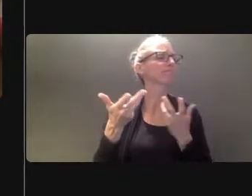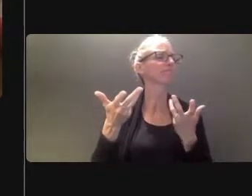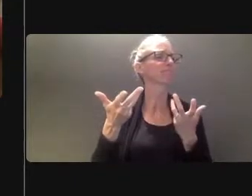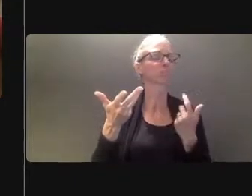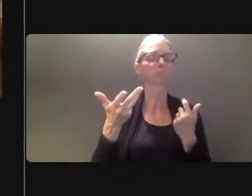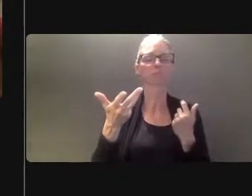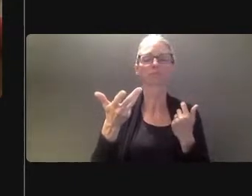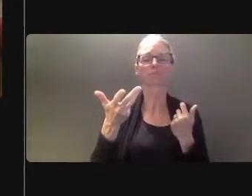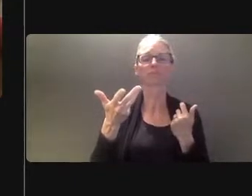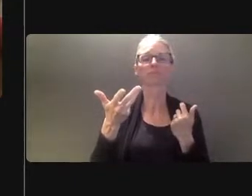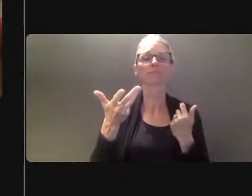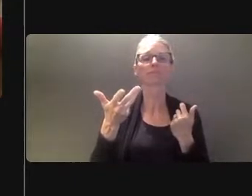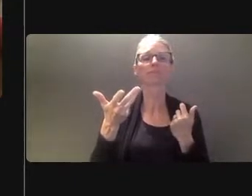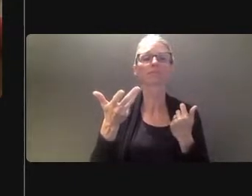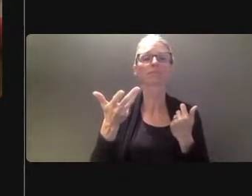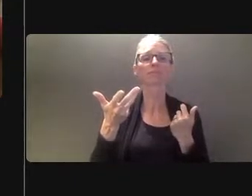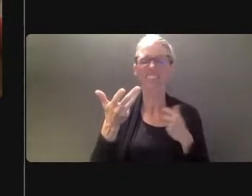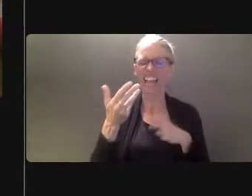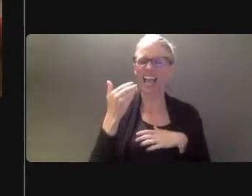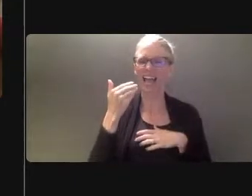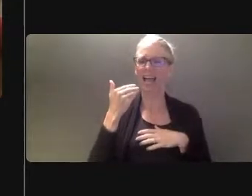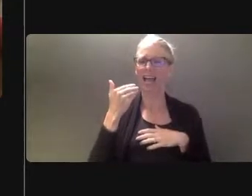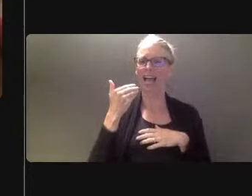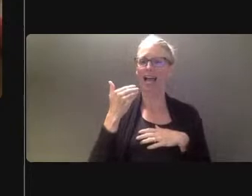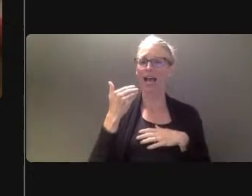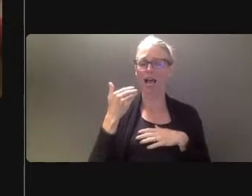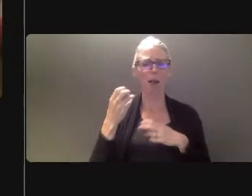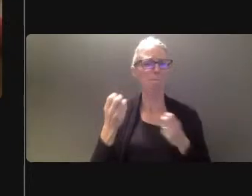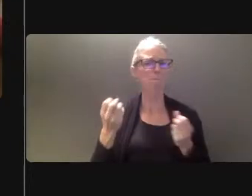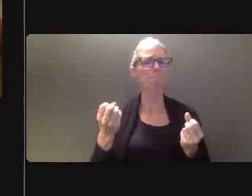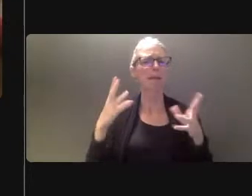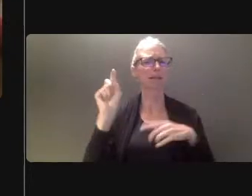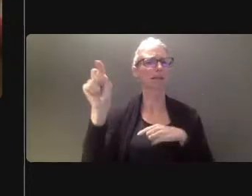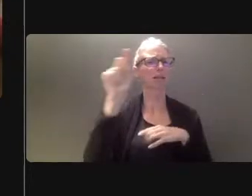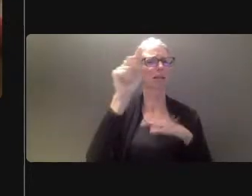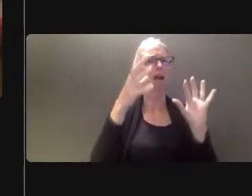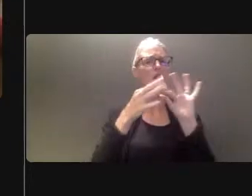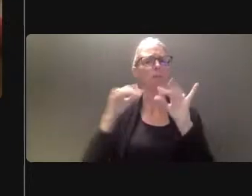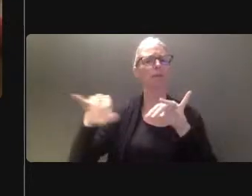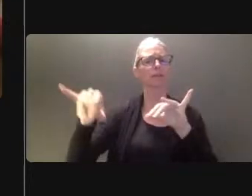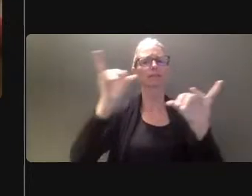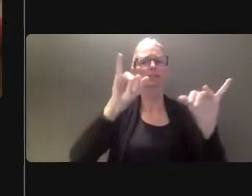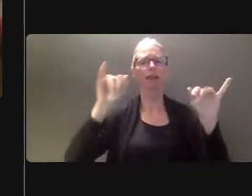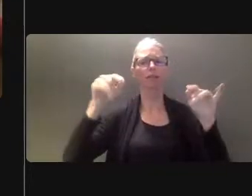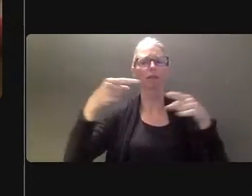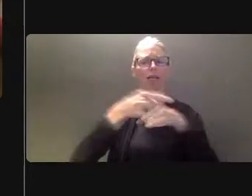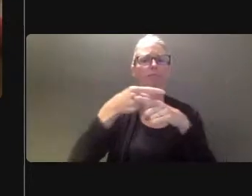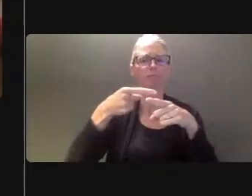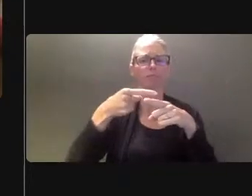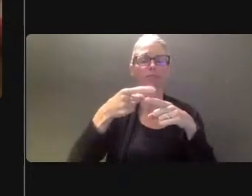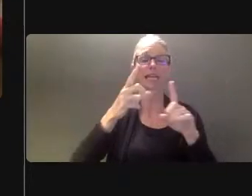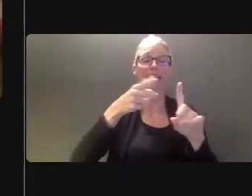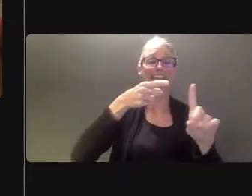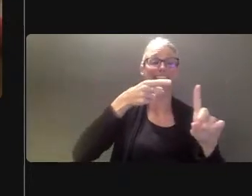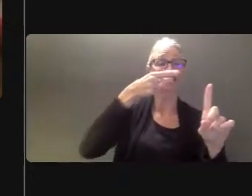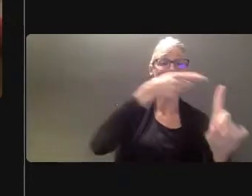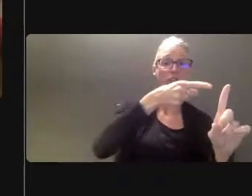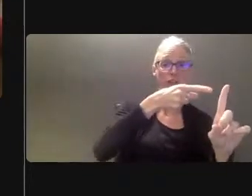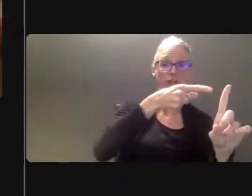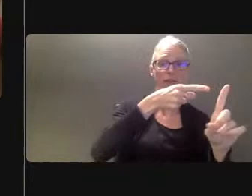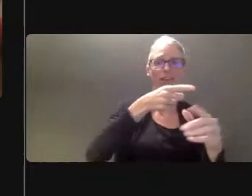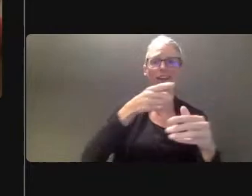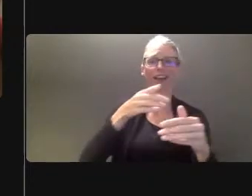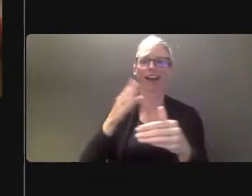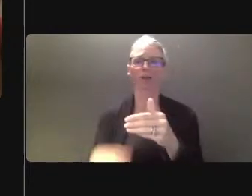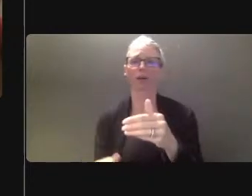hearing about the mismatch, right? Like the difference between intention and outcome, or the lack